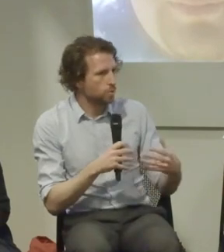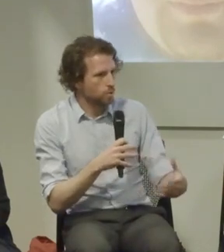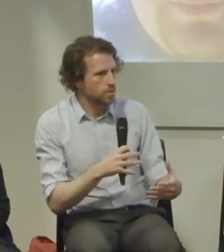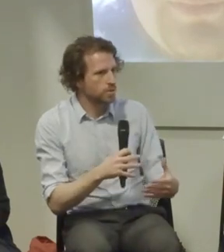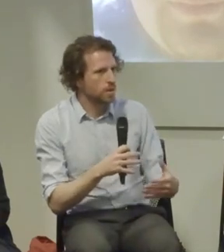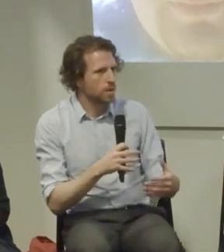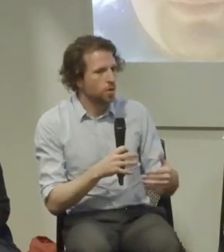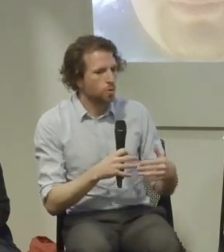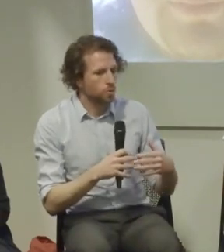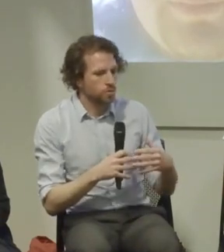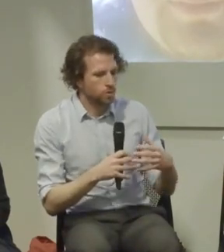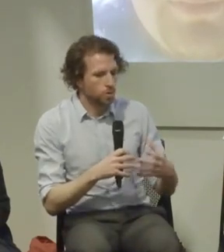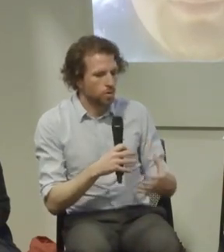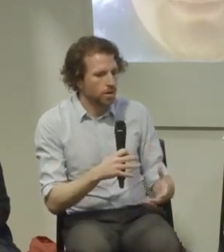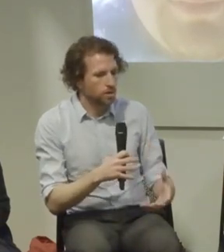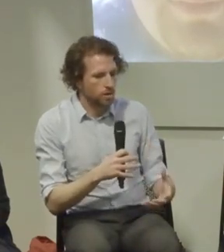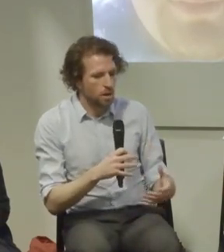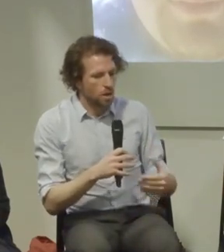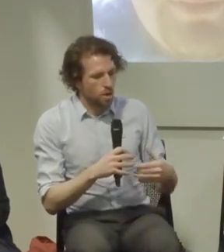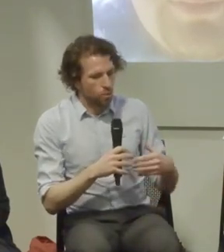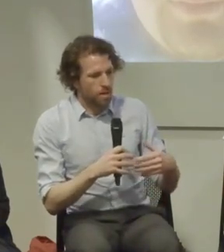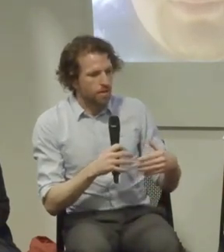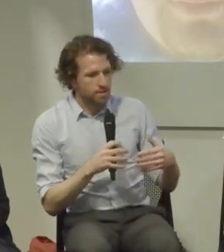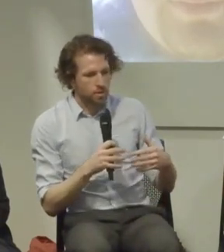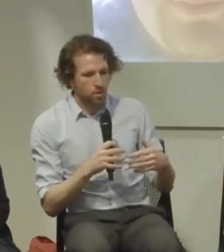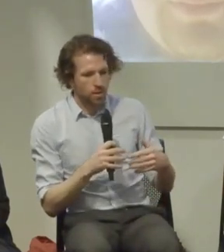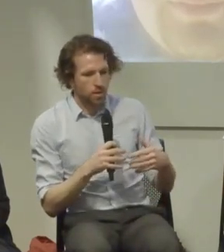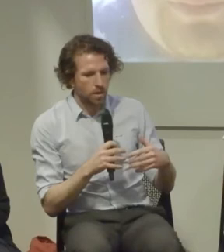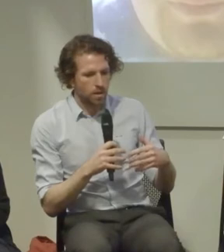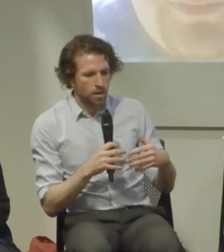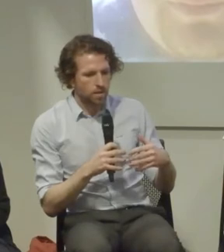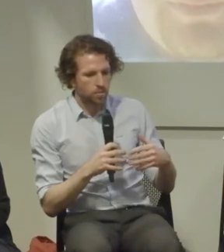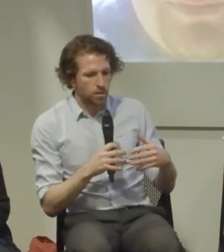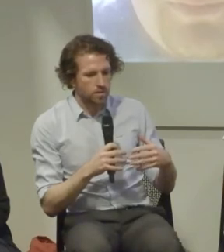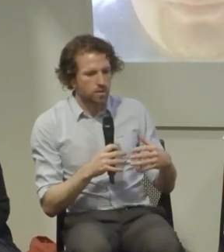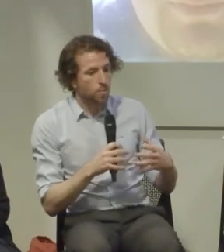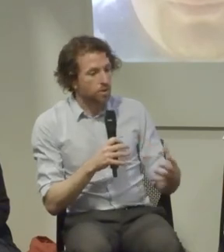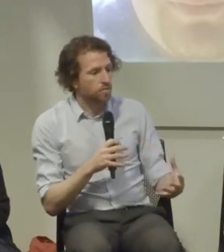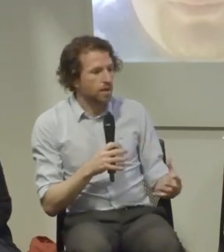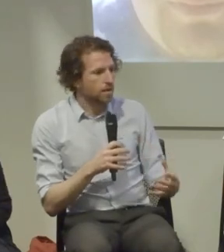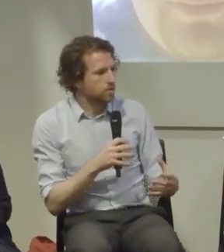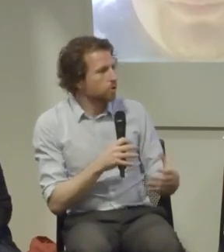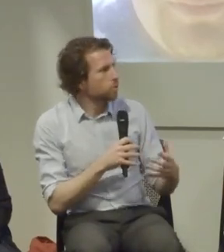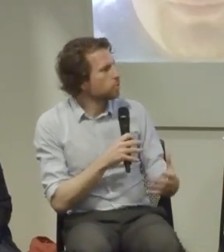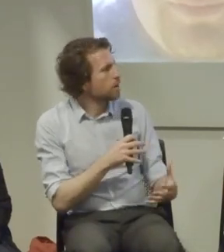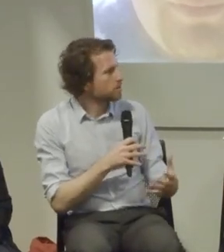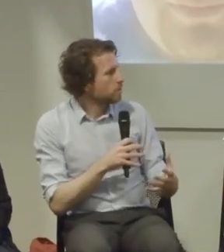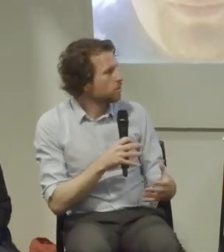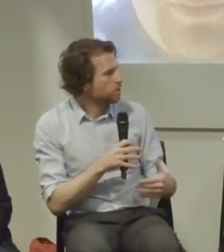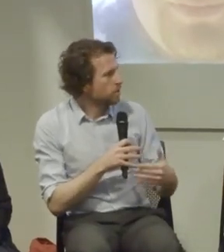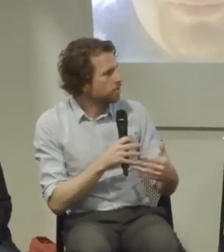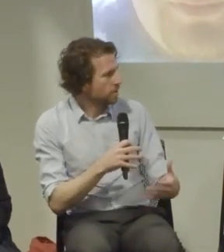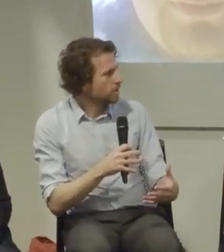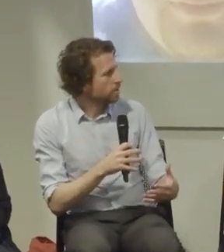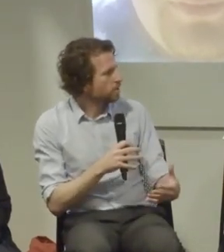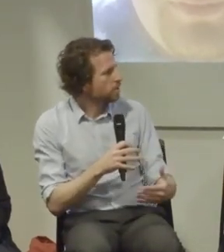do your processing or do your creation without necessarily experiencing as much of that external dark side pressure